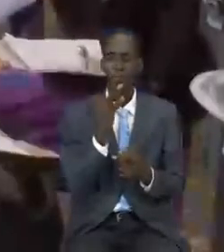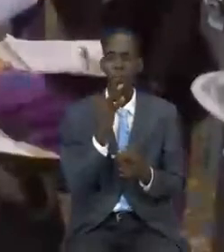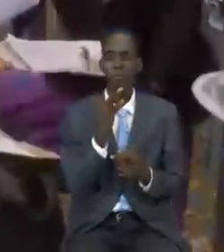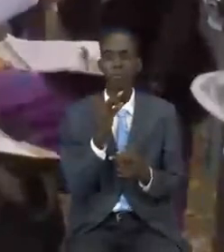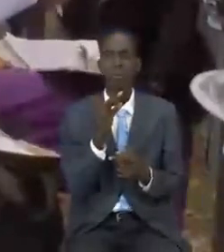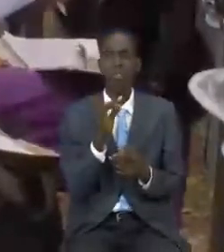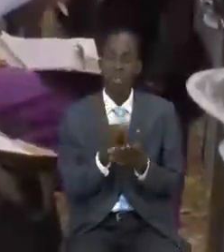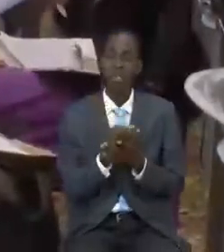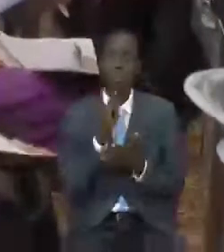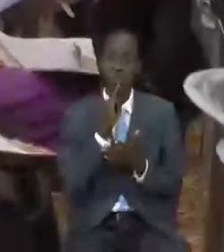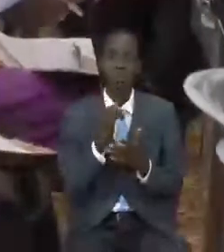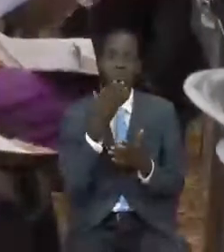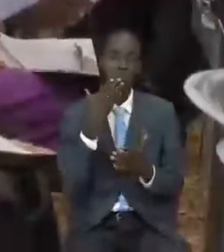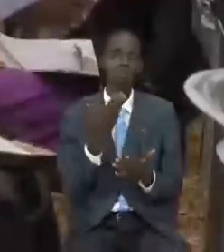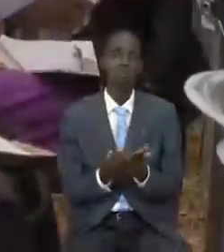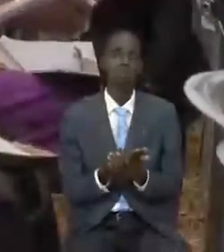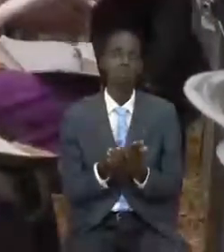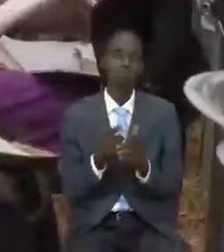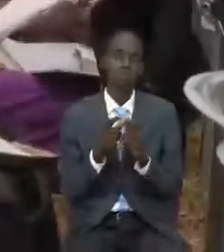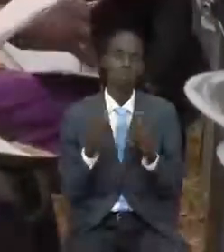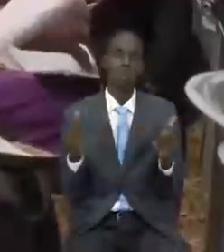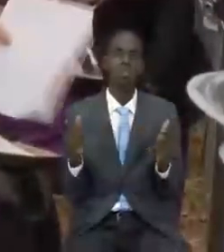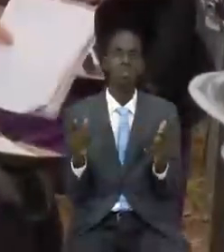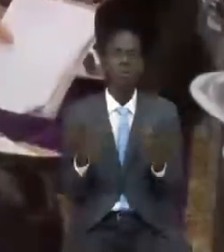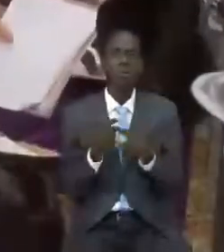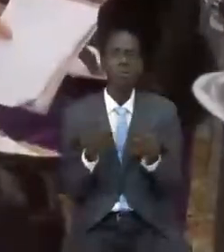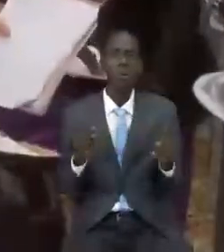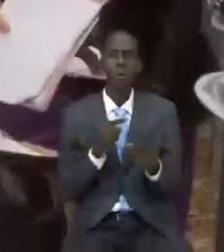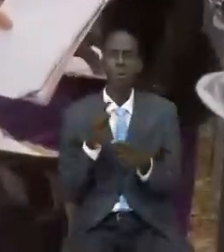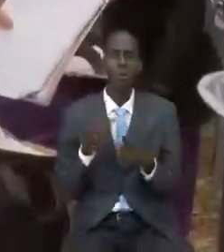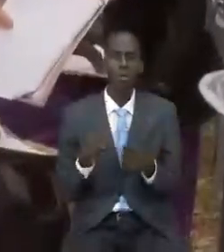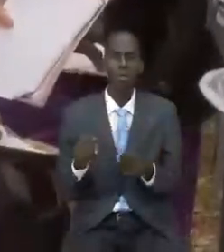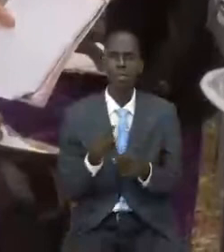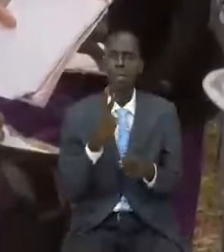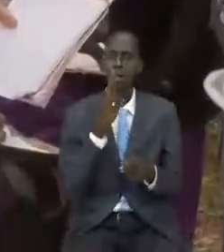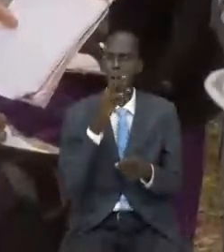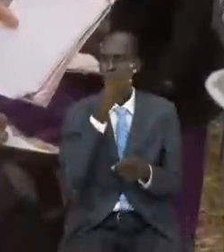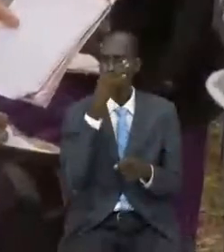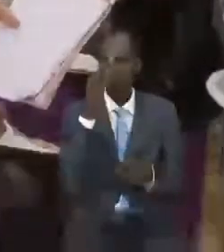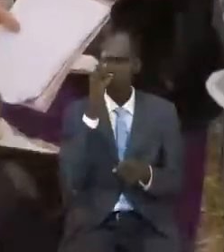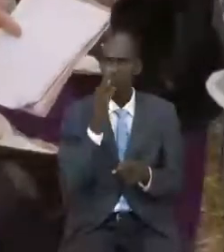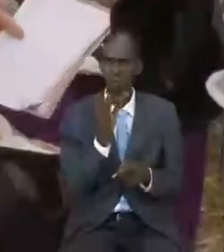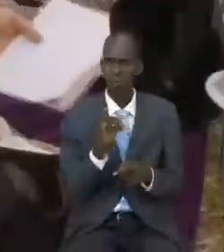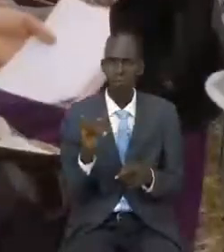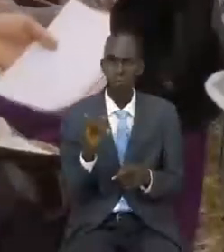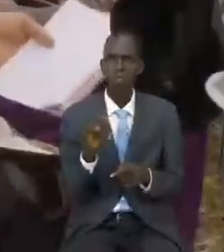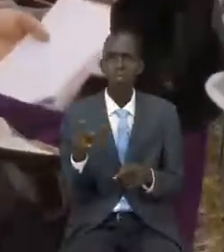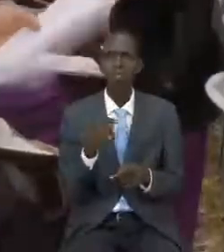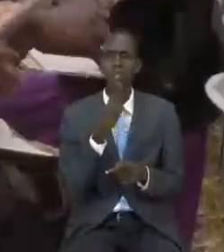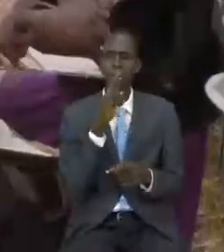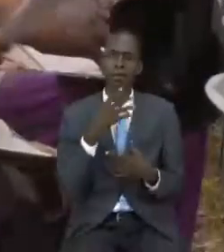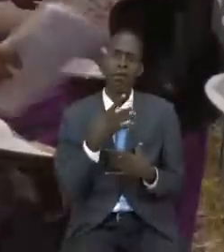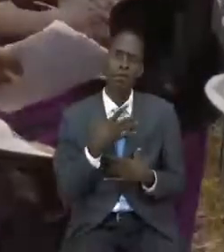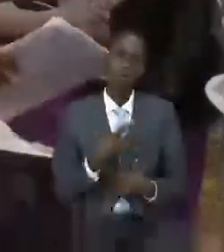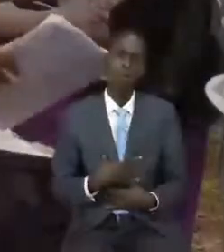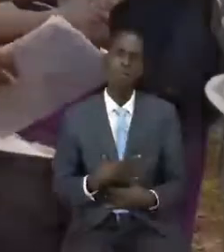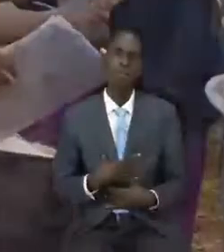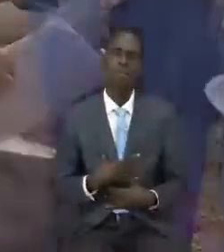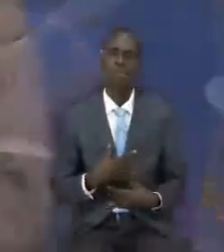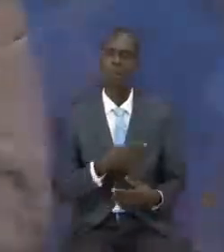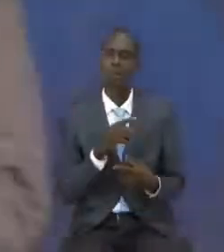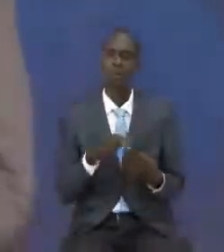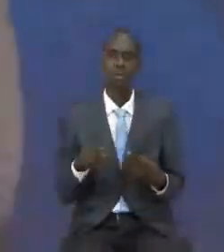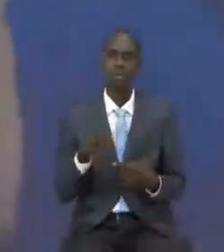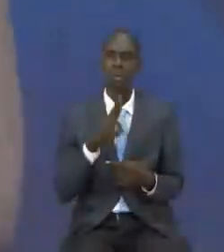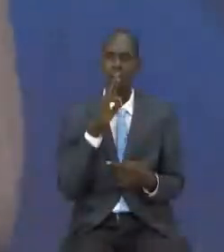great. But when they are fasting, they are hungry. And when they are